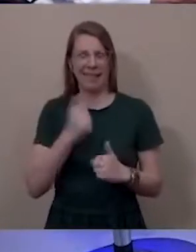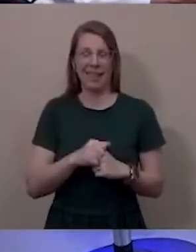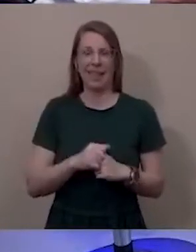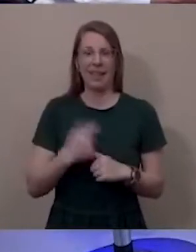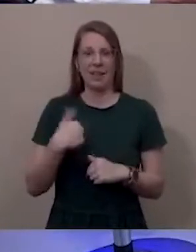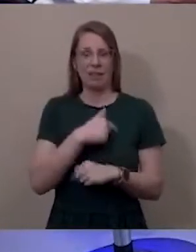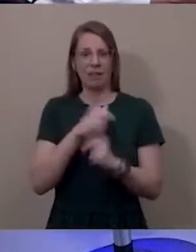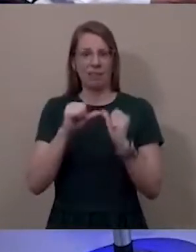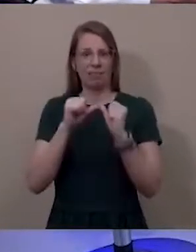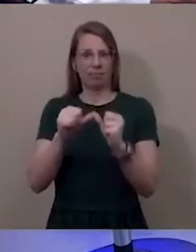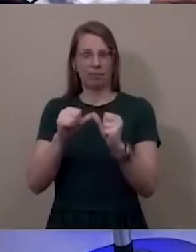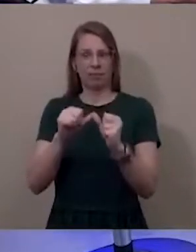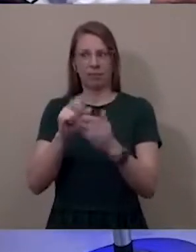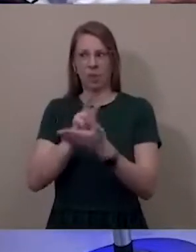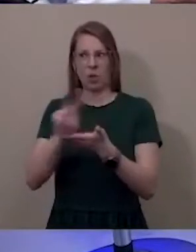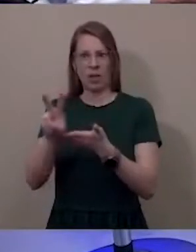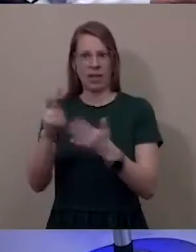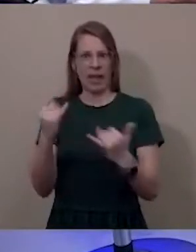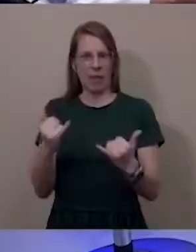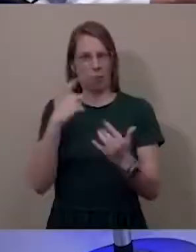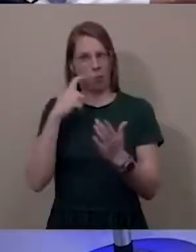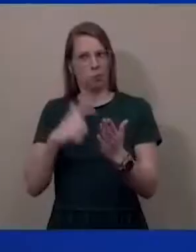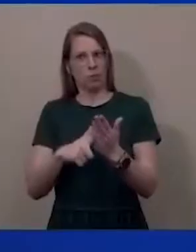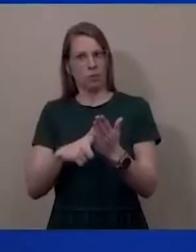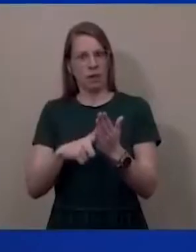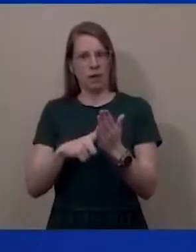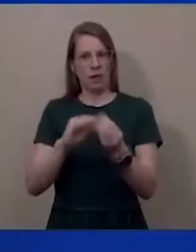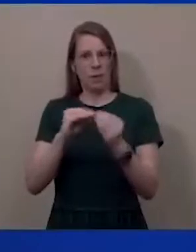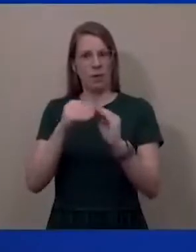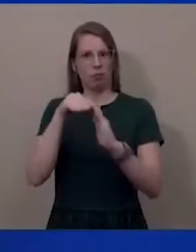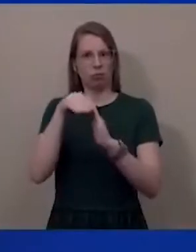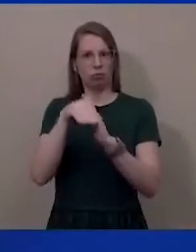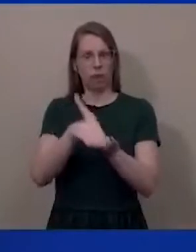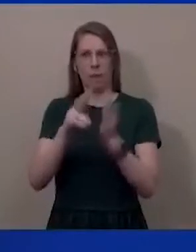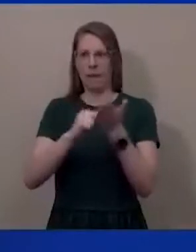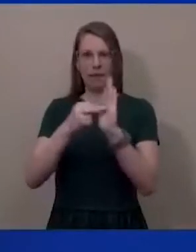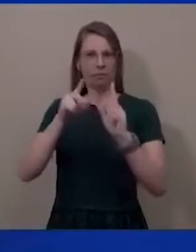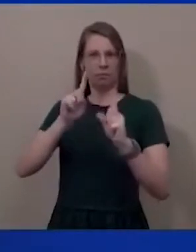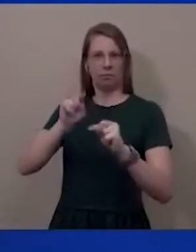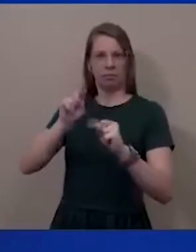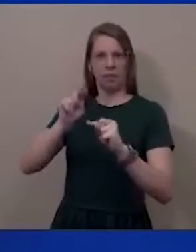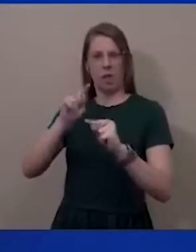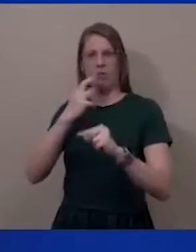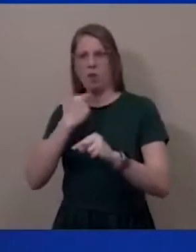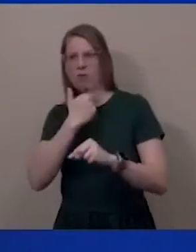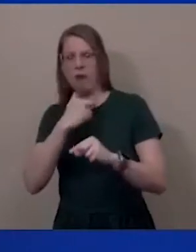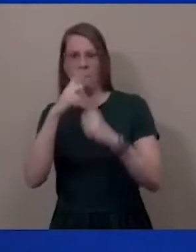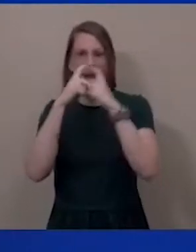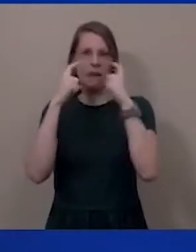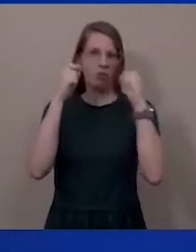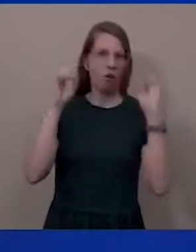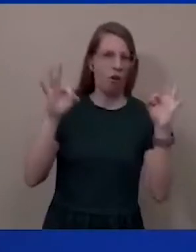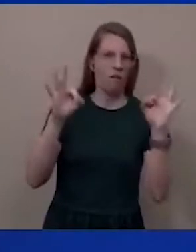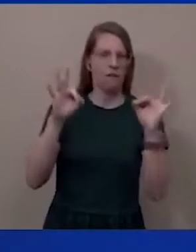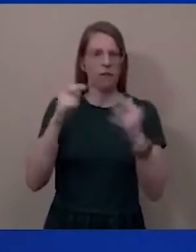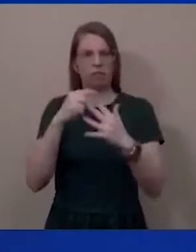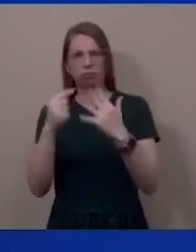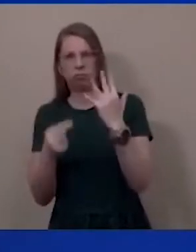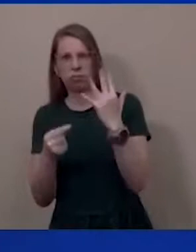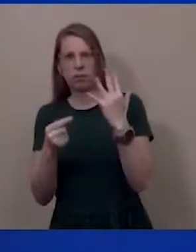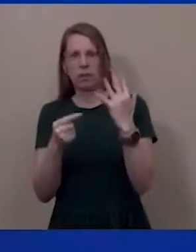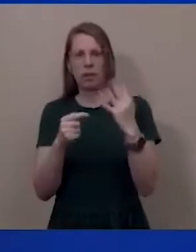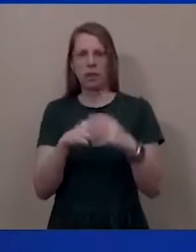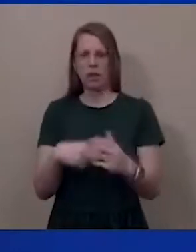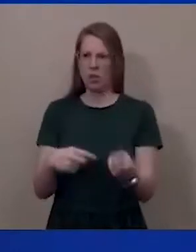couple of weeks now with kind of more going back to the restaurants and taking masks off and stuff like that. 2